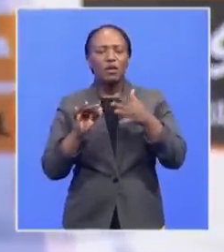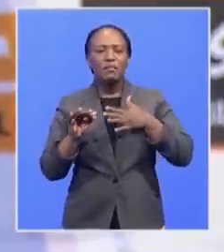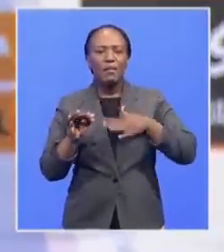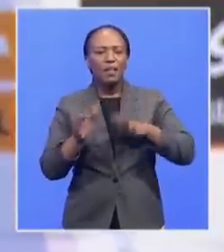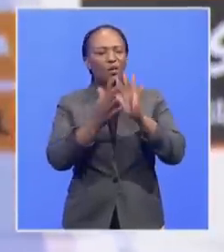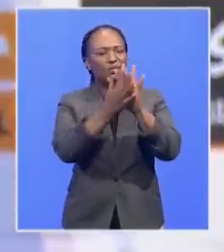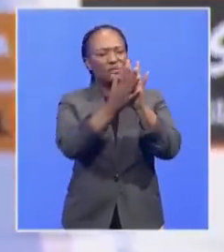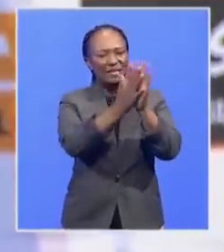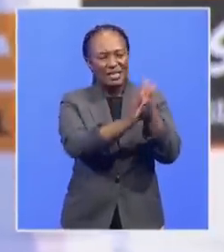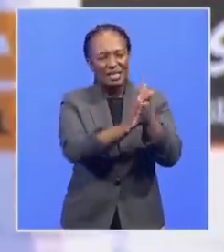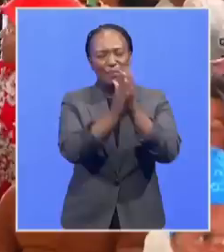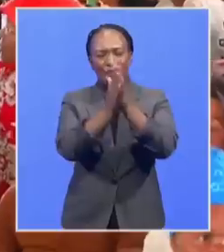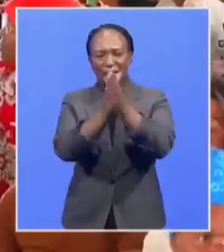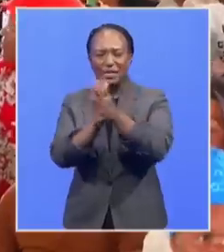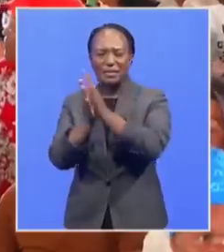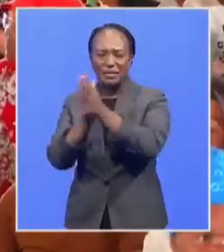senya.